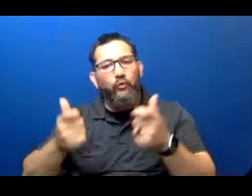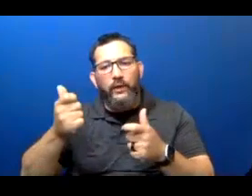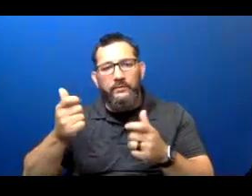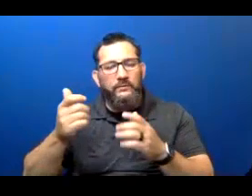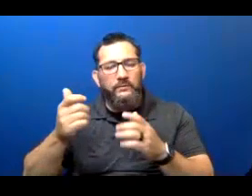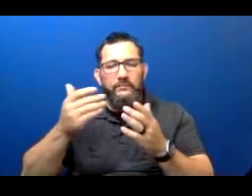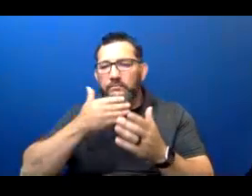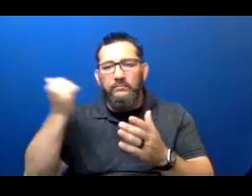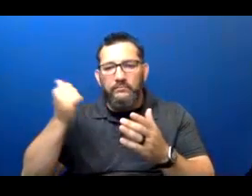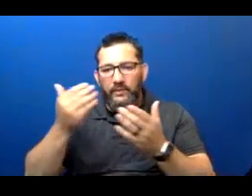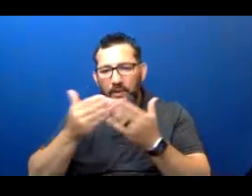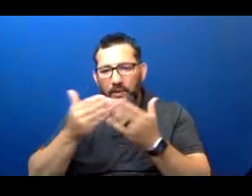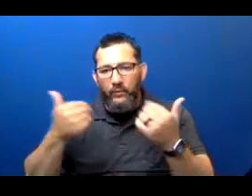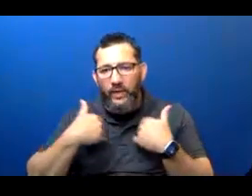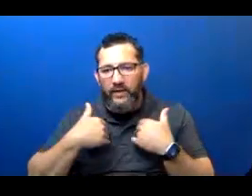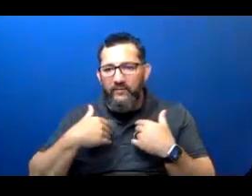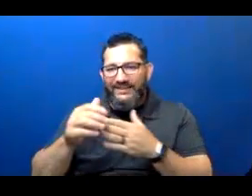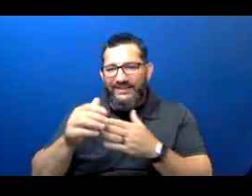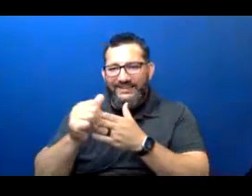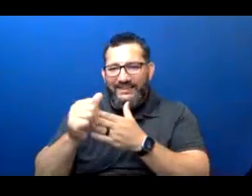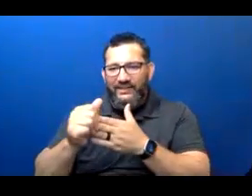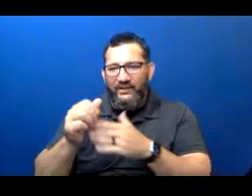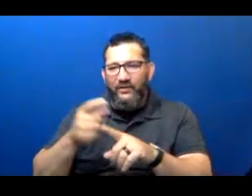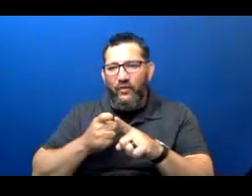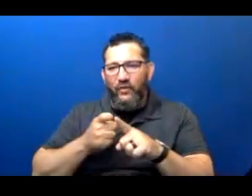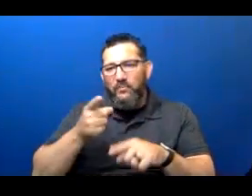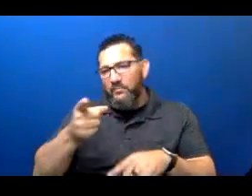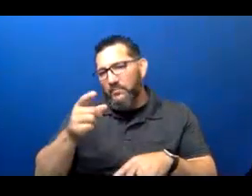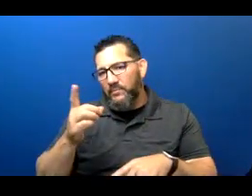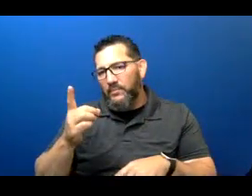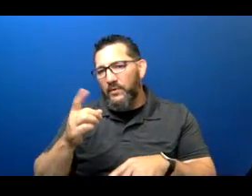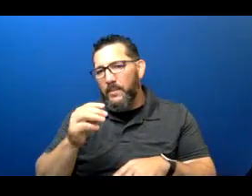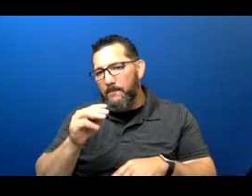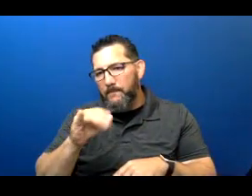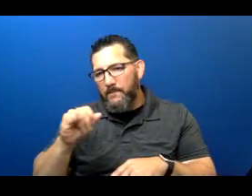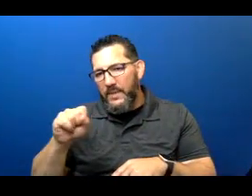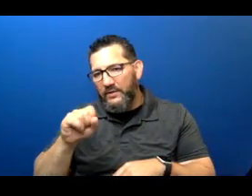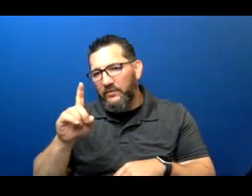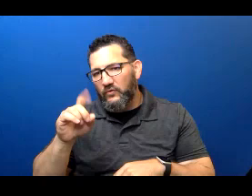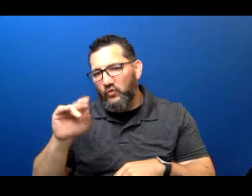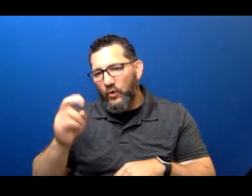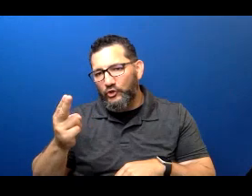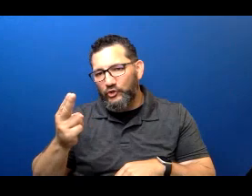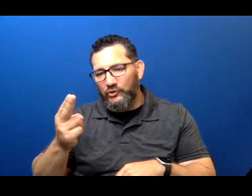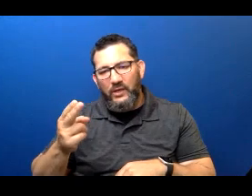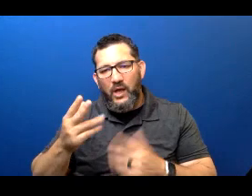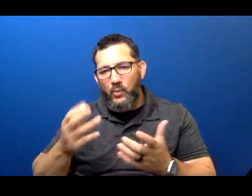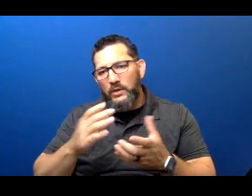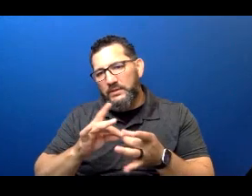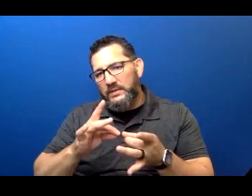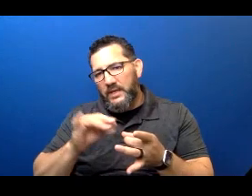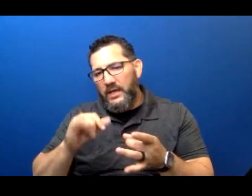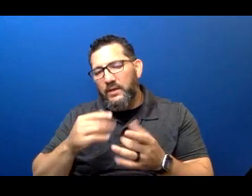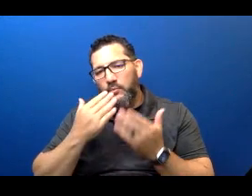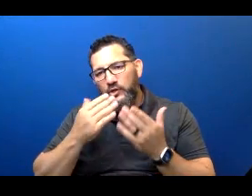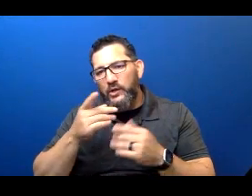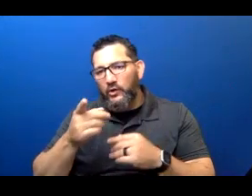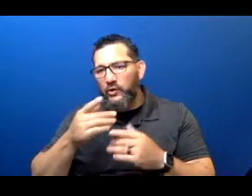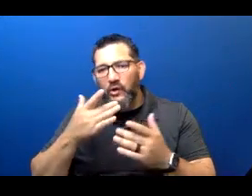leader in Ms. Dortch. And I just want to publicly say that. And I appreciate her gifts and